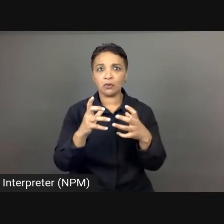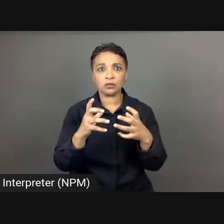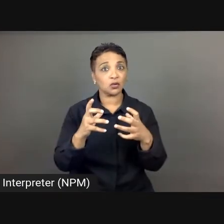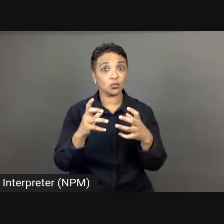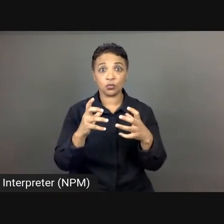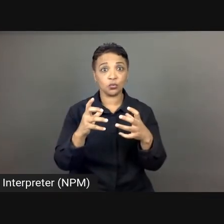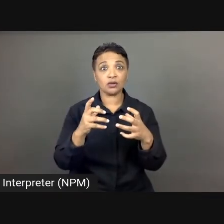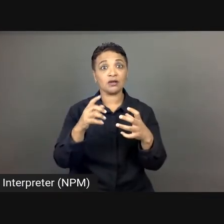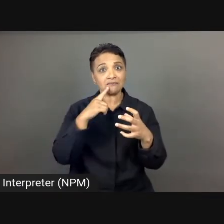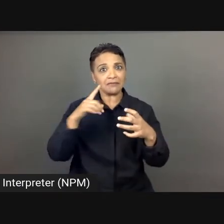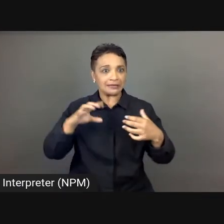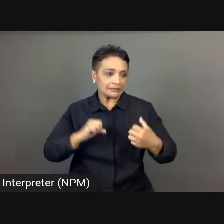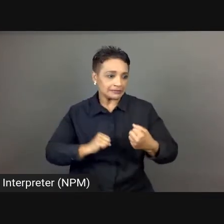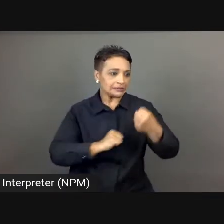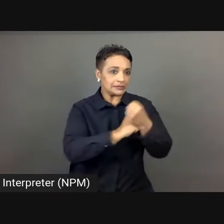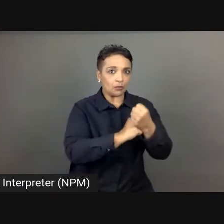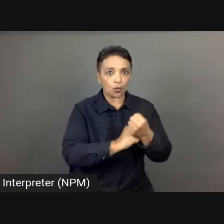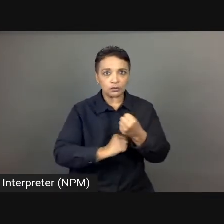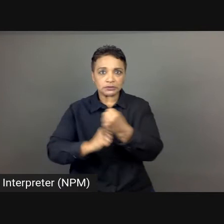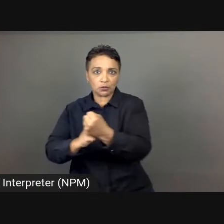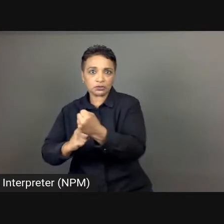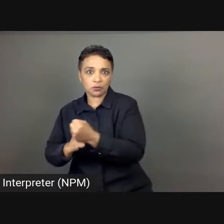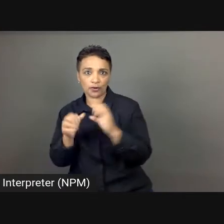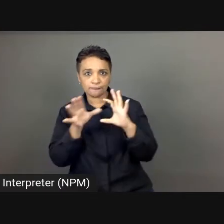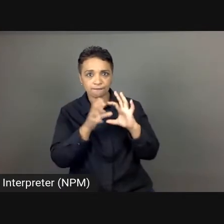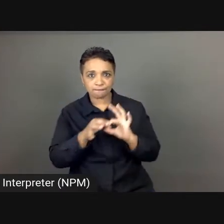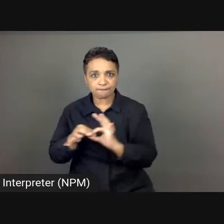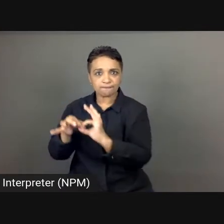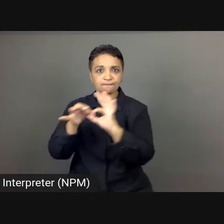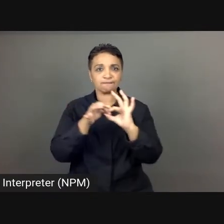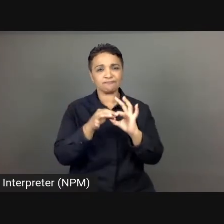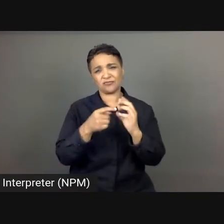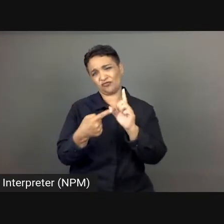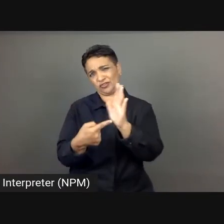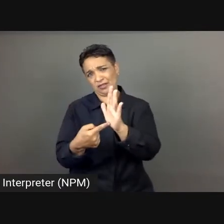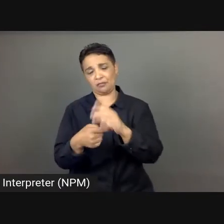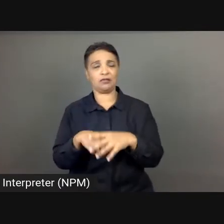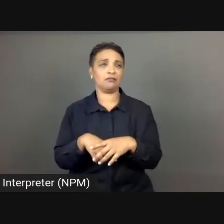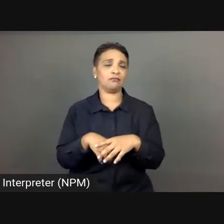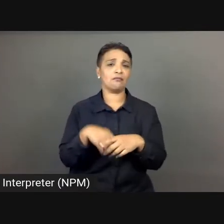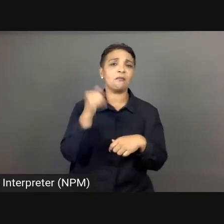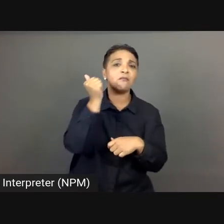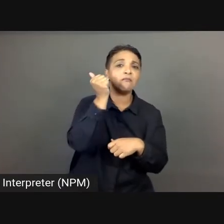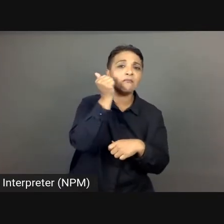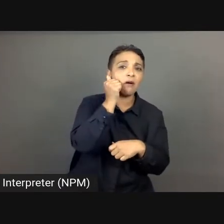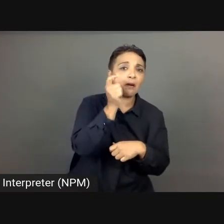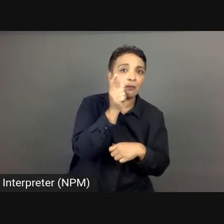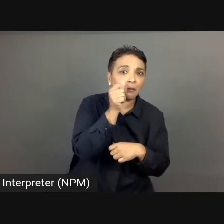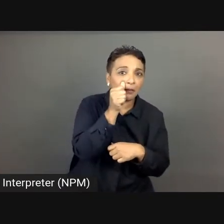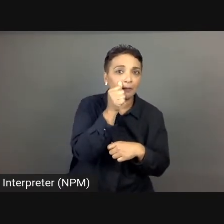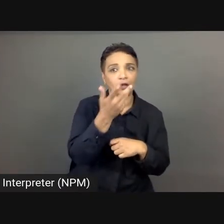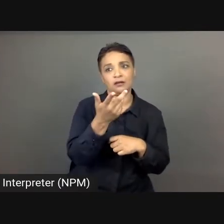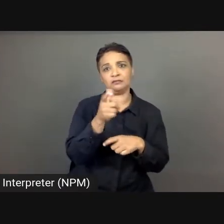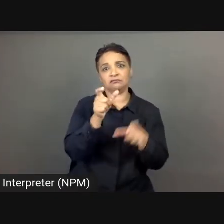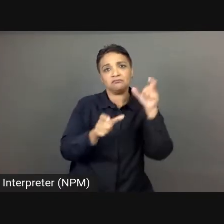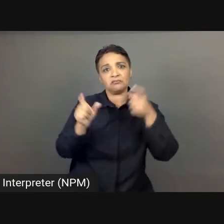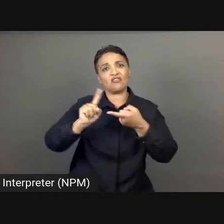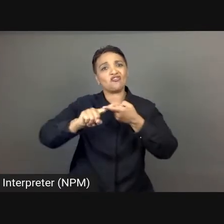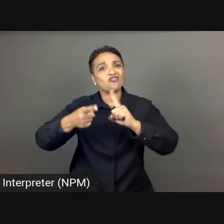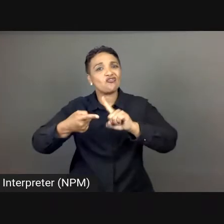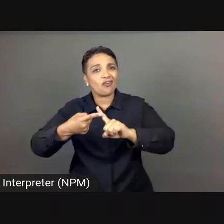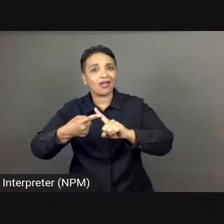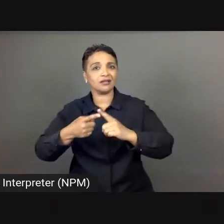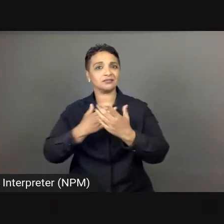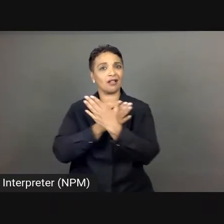their allies. Their allies are their parents, people they love, their friends, their